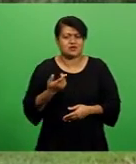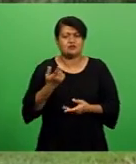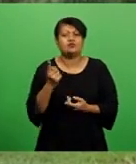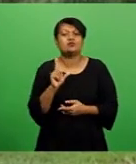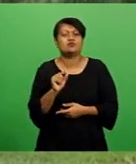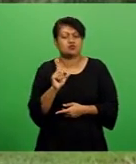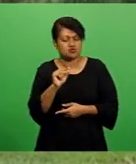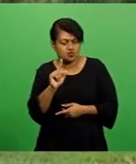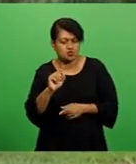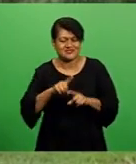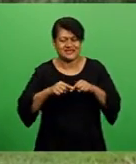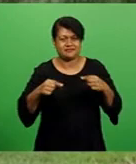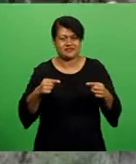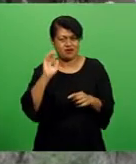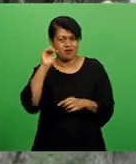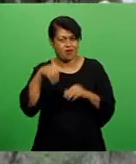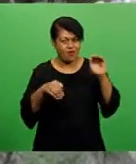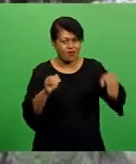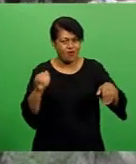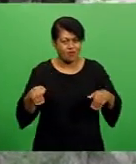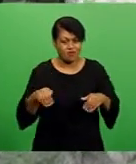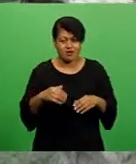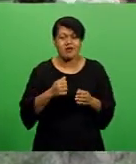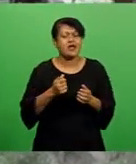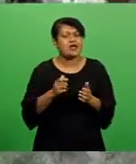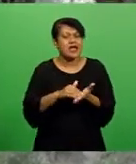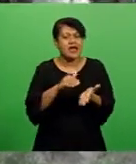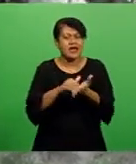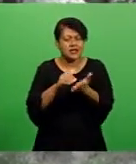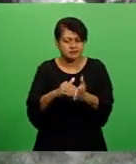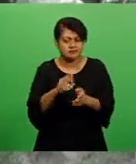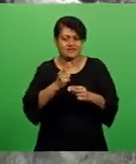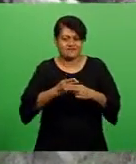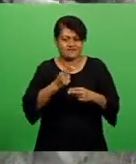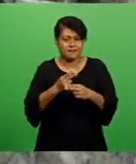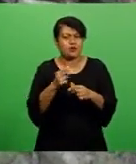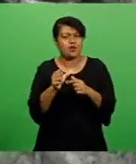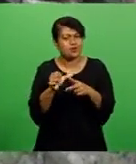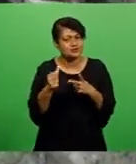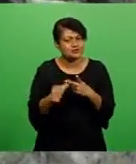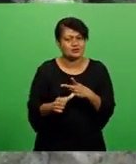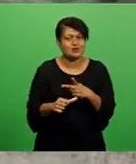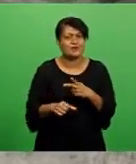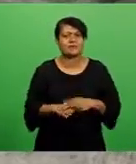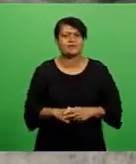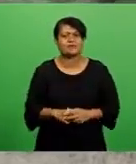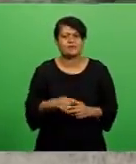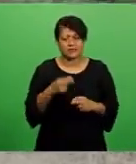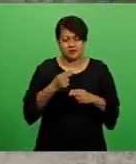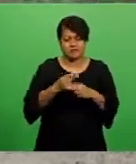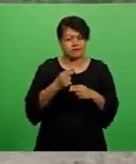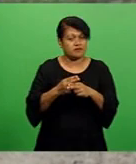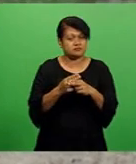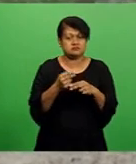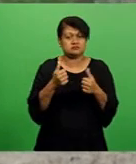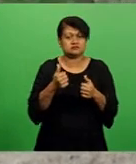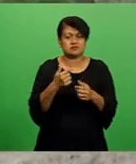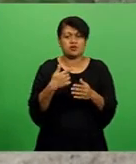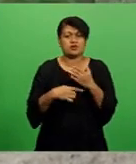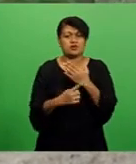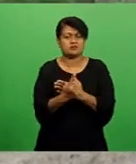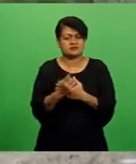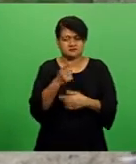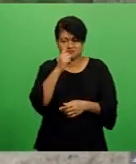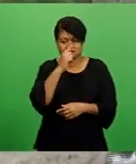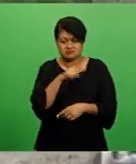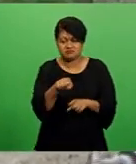helps them a lot in the farm. For many, farming has been a lifelong source of livelihood. However, for those affected by the pandemic, it